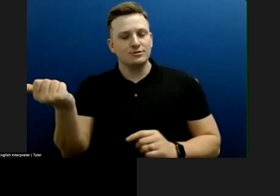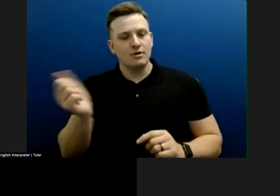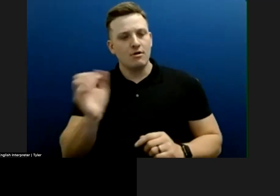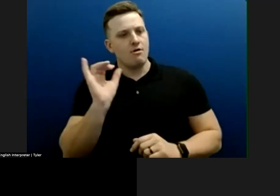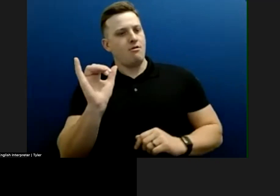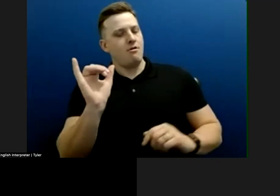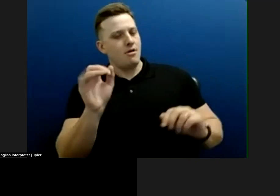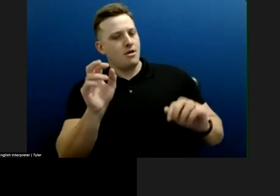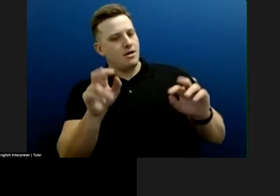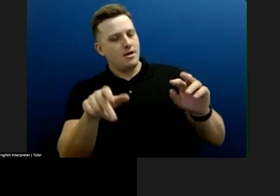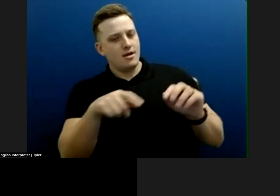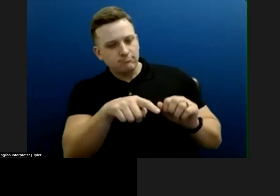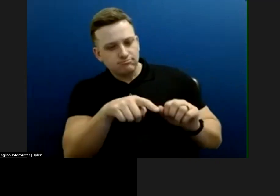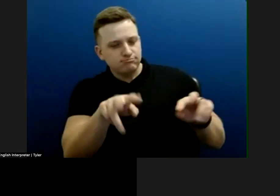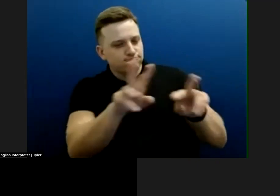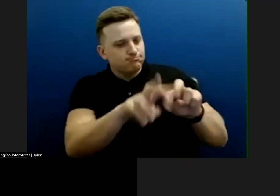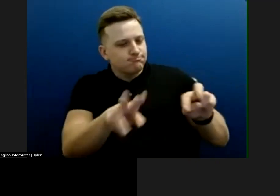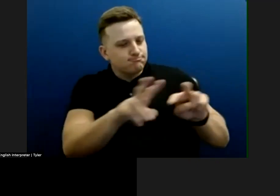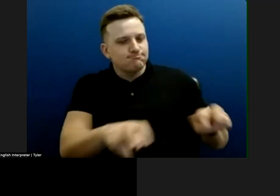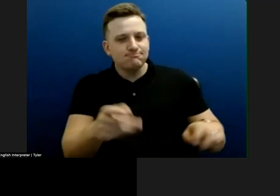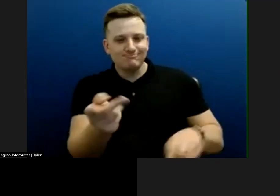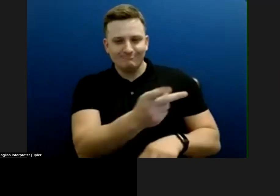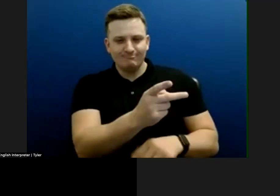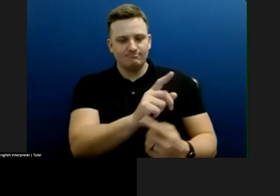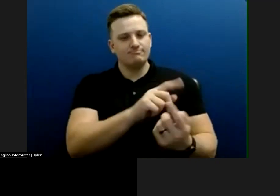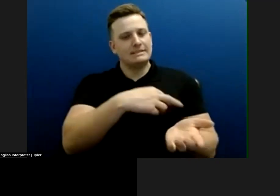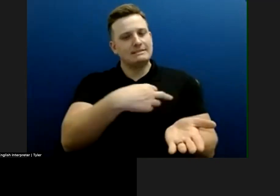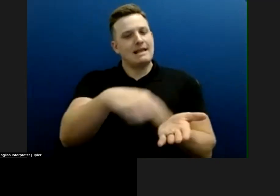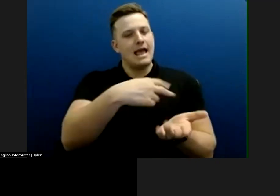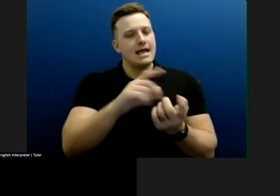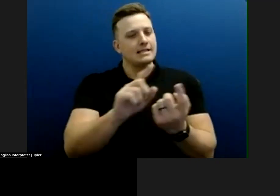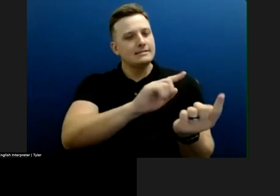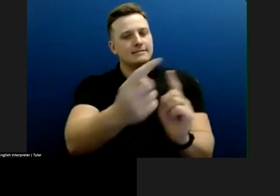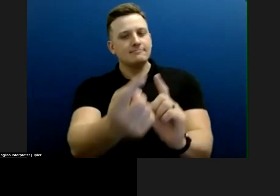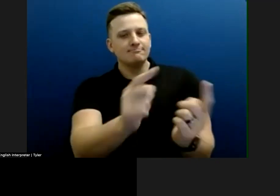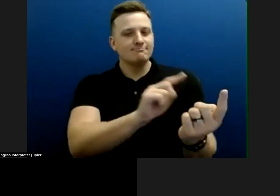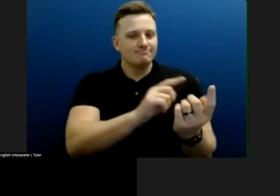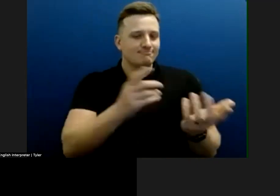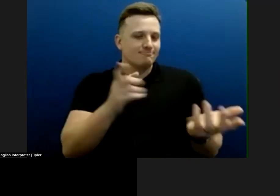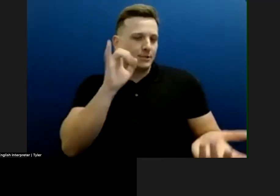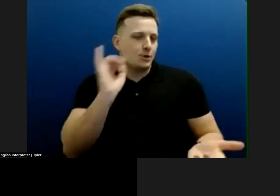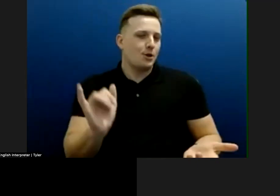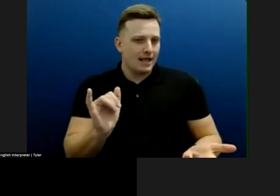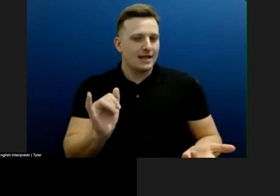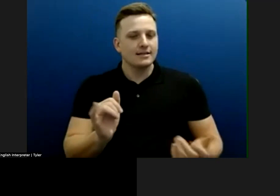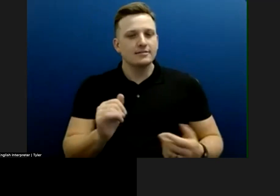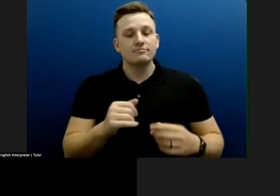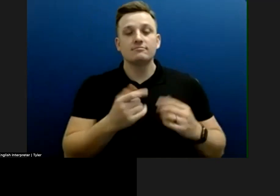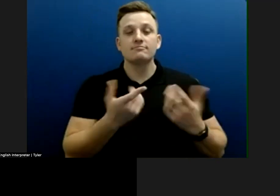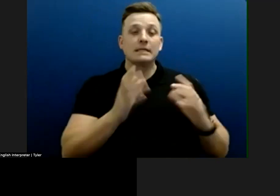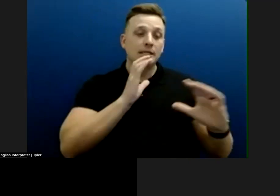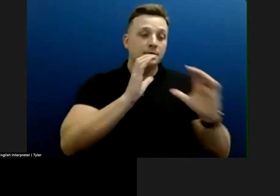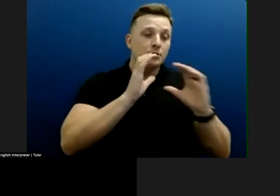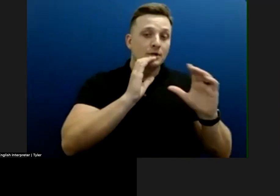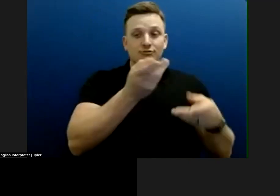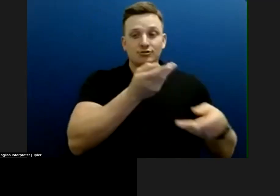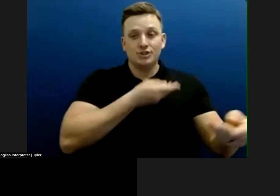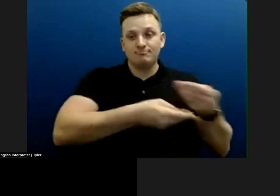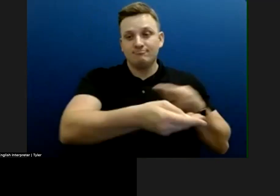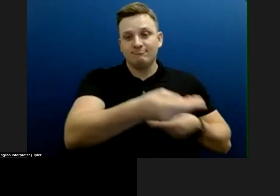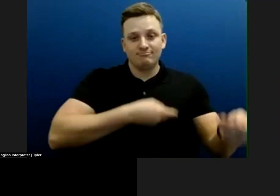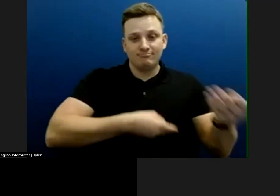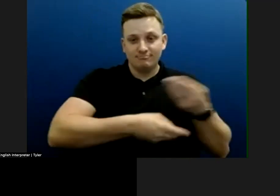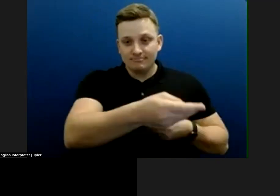could analyze any of the interactions with people. We could see it as a communication exchange, as a